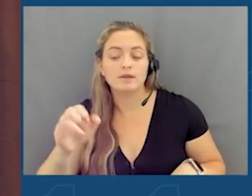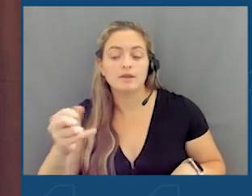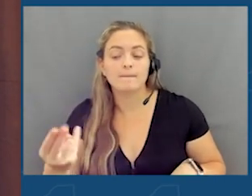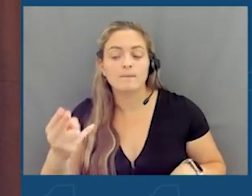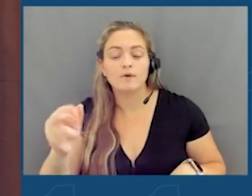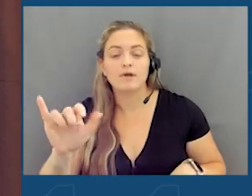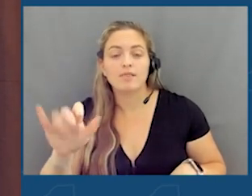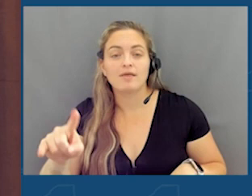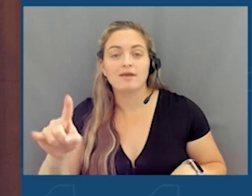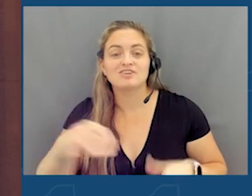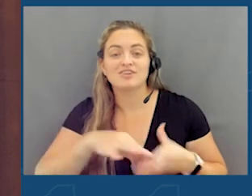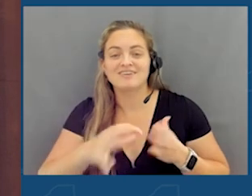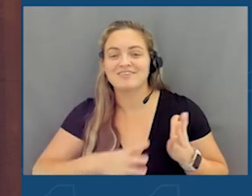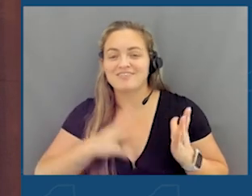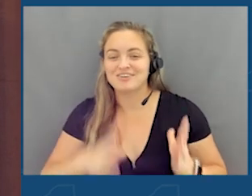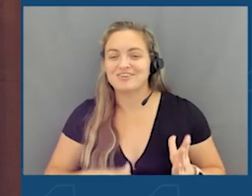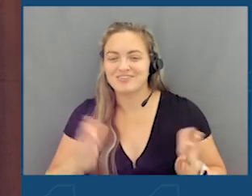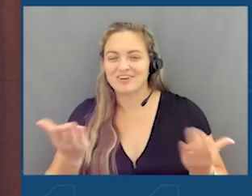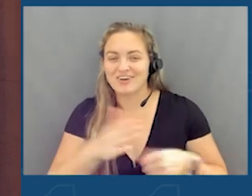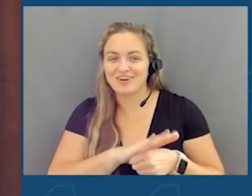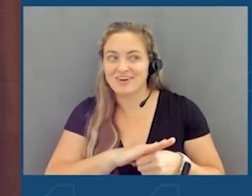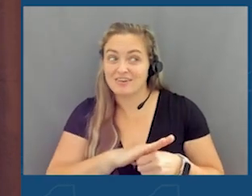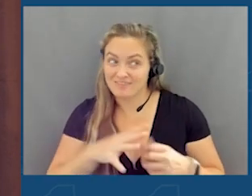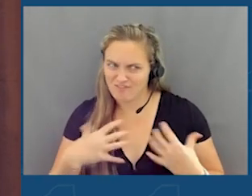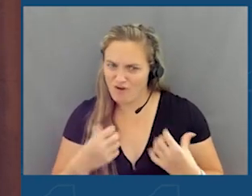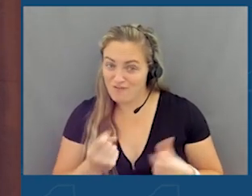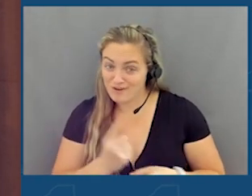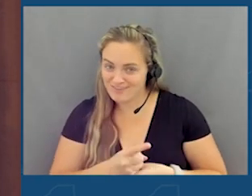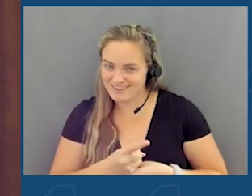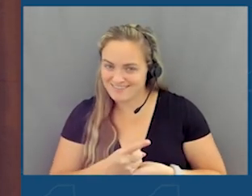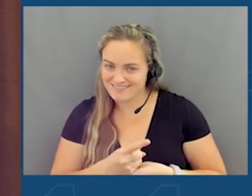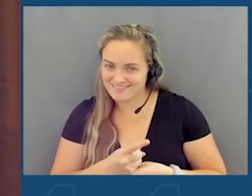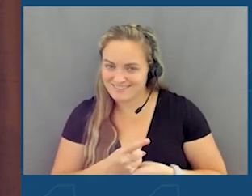so how's that for recovery?